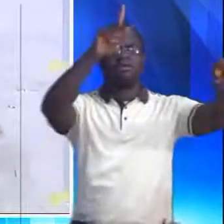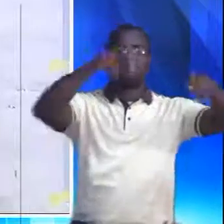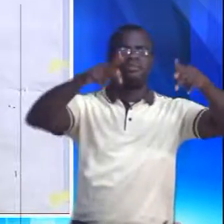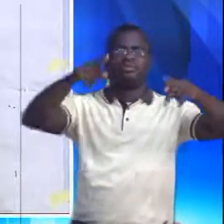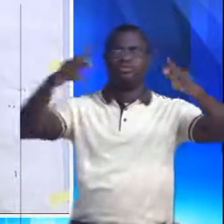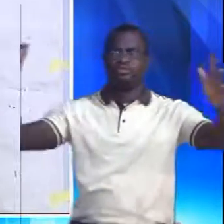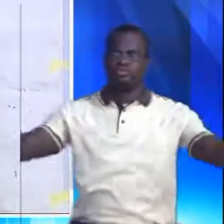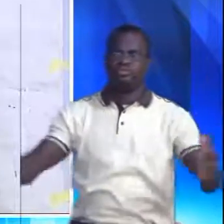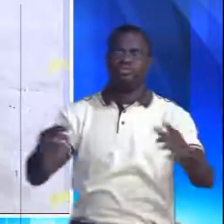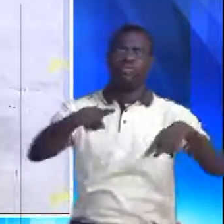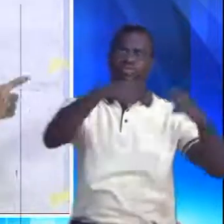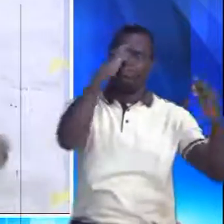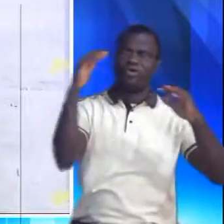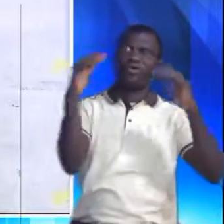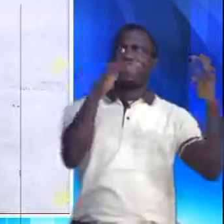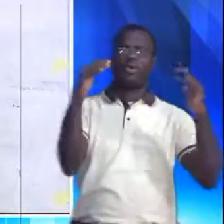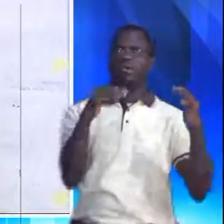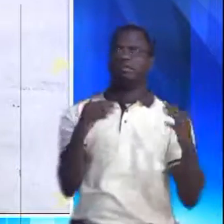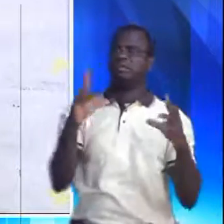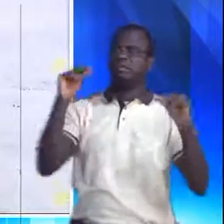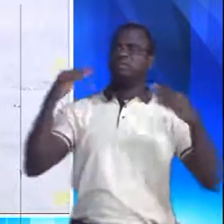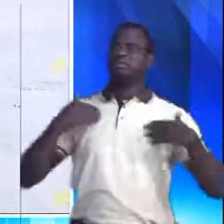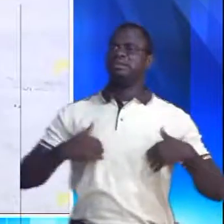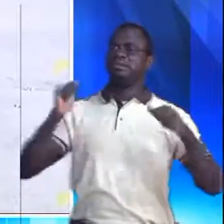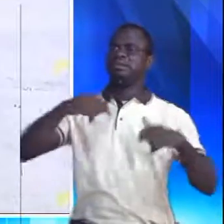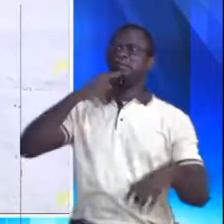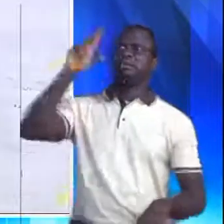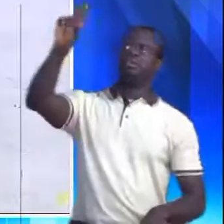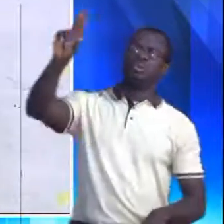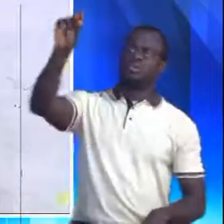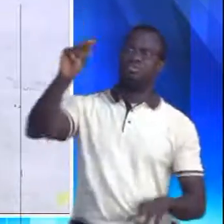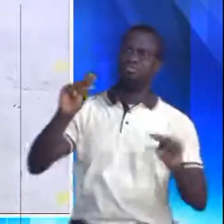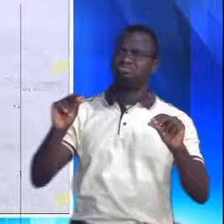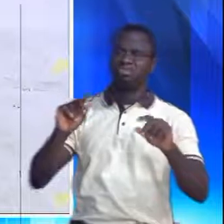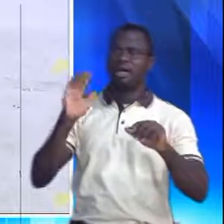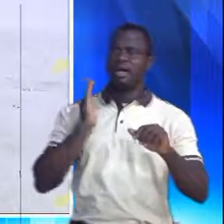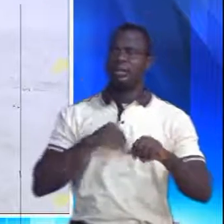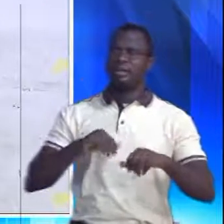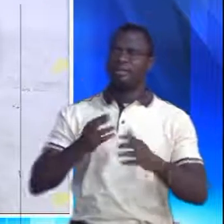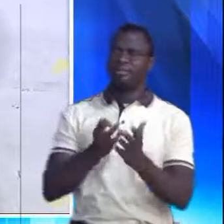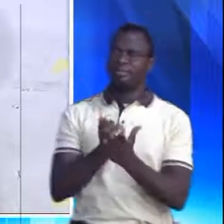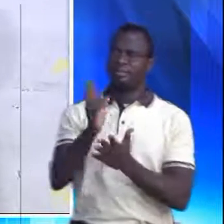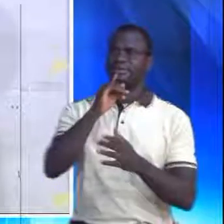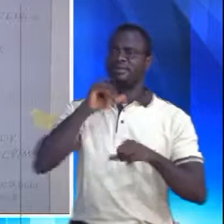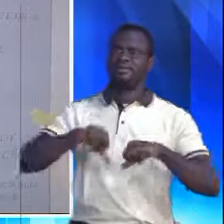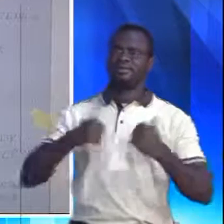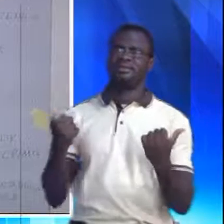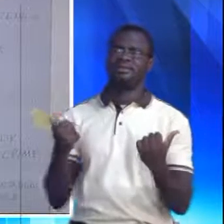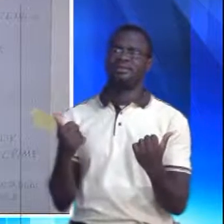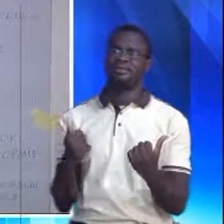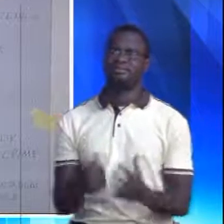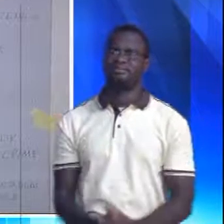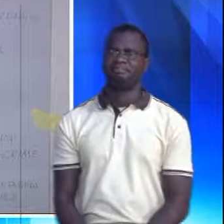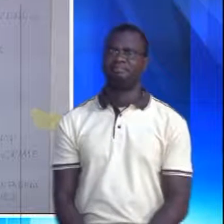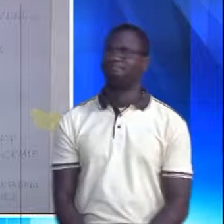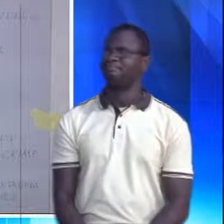recruited into force to go and prosecute the war. Another condition through which a citizen can